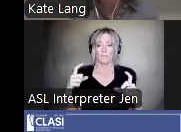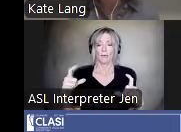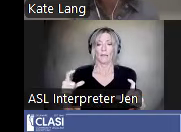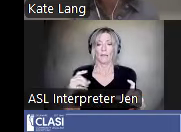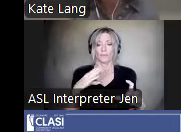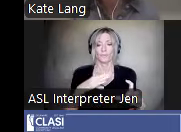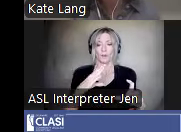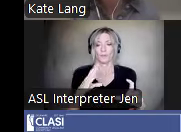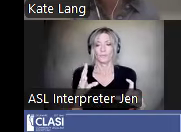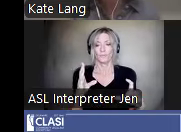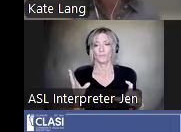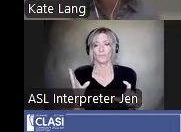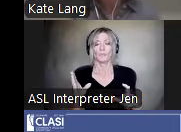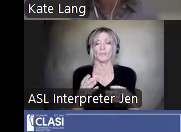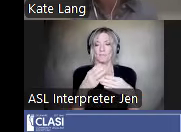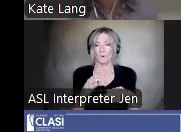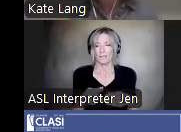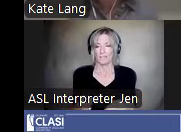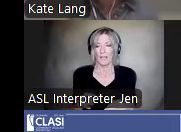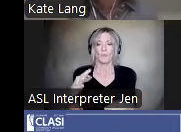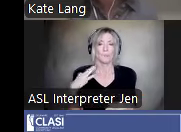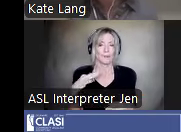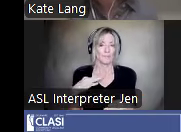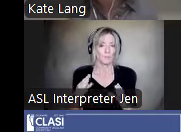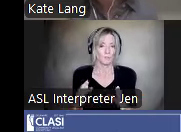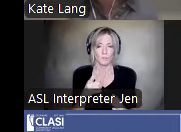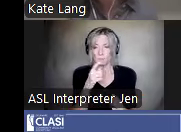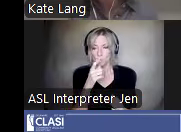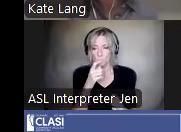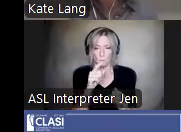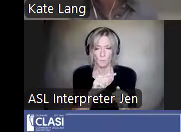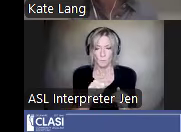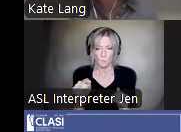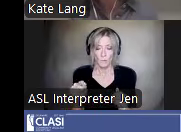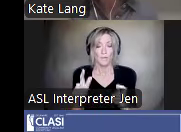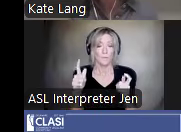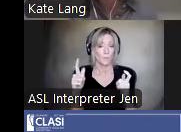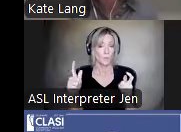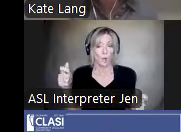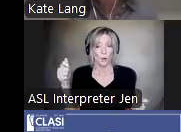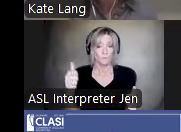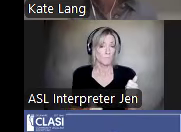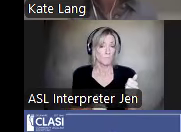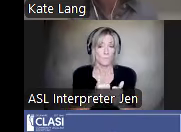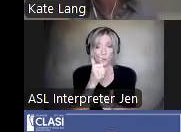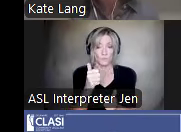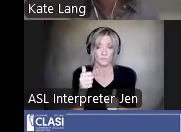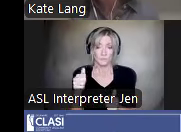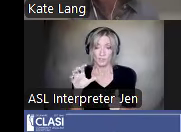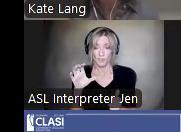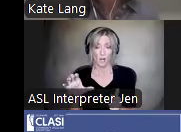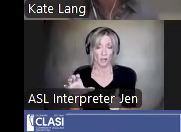breaks out those beneficiaries. And you can see the largest piece of the pie at